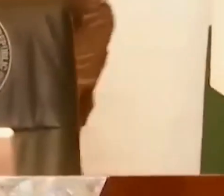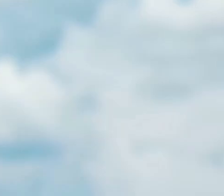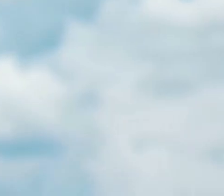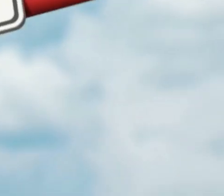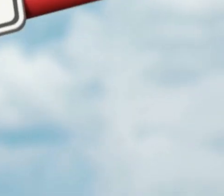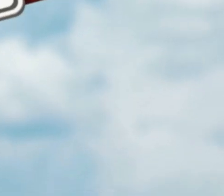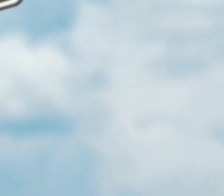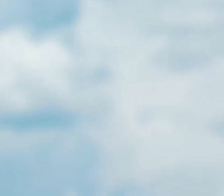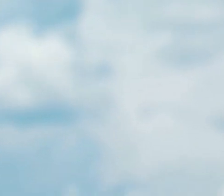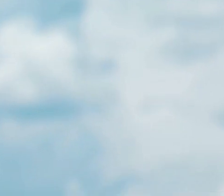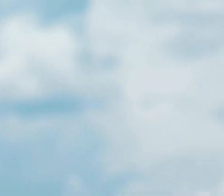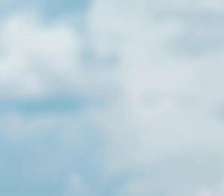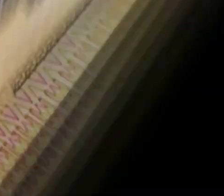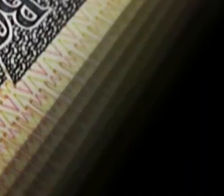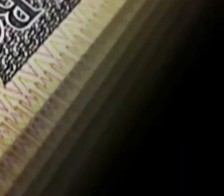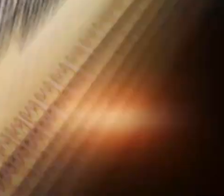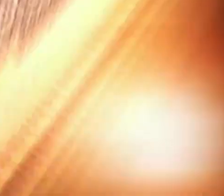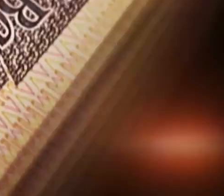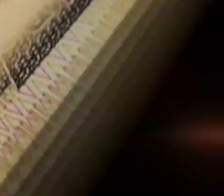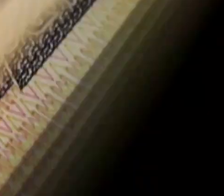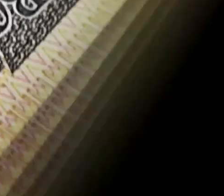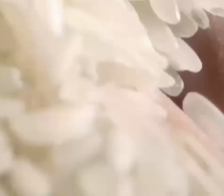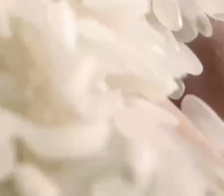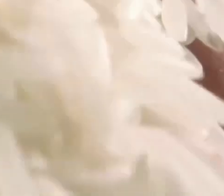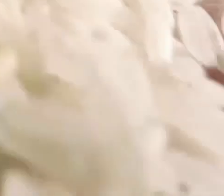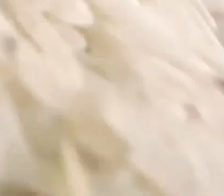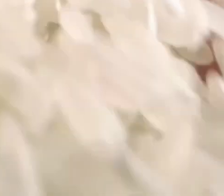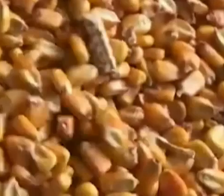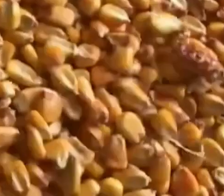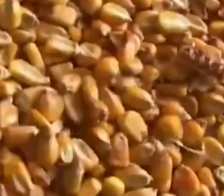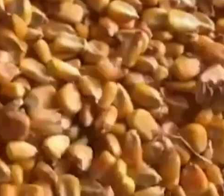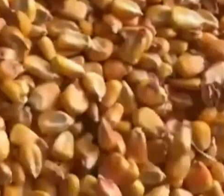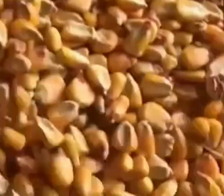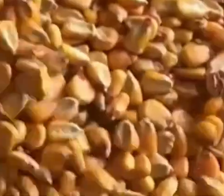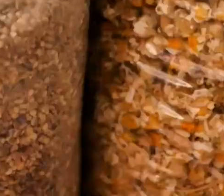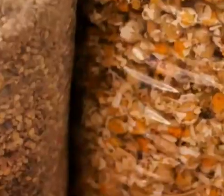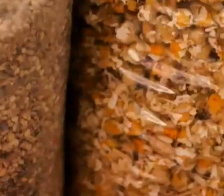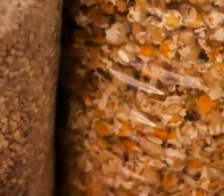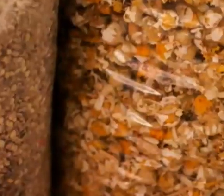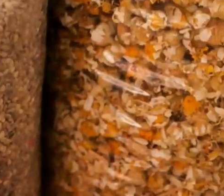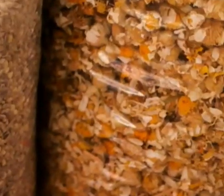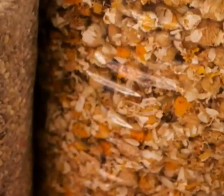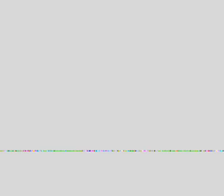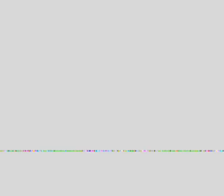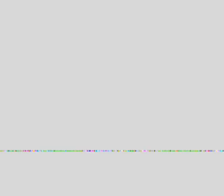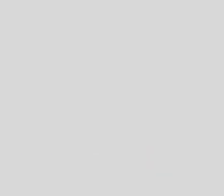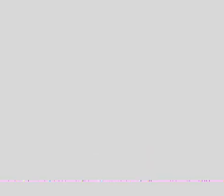the suspension of import duties and tariffs on rice, maize, and other essential food